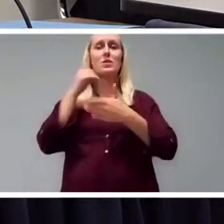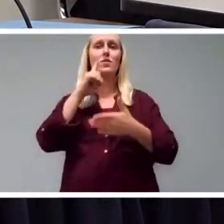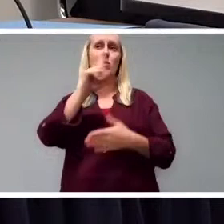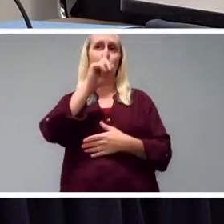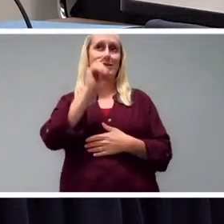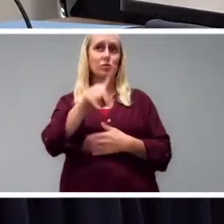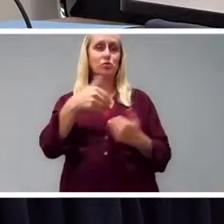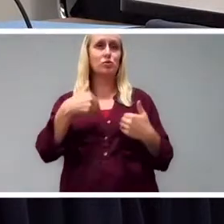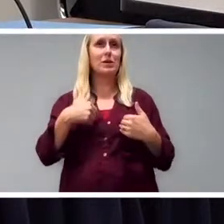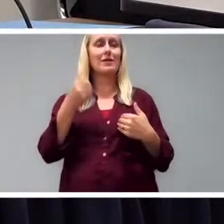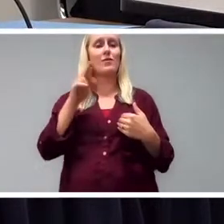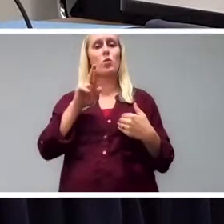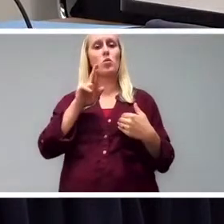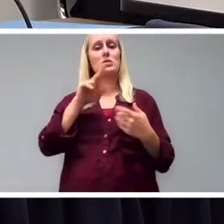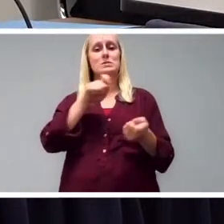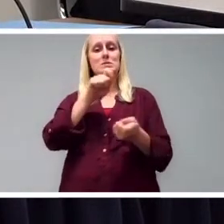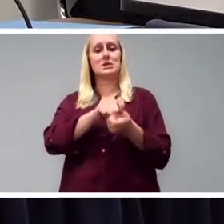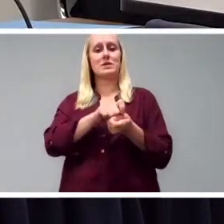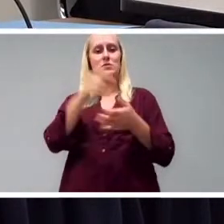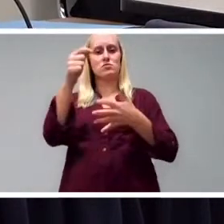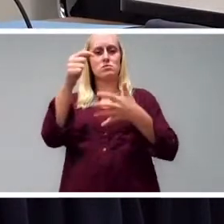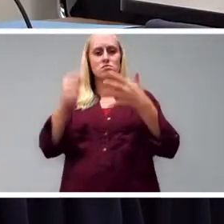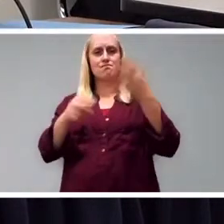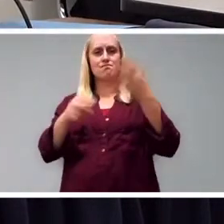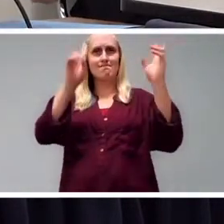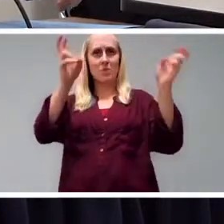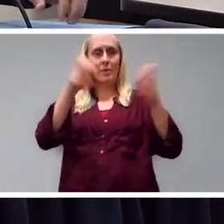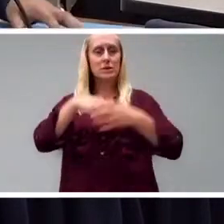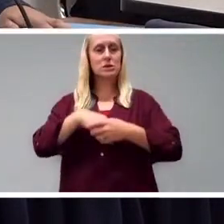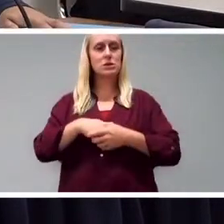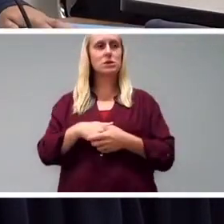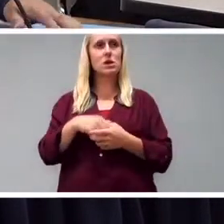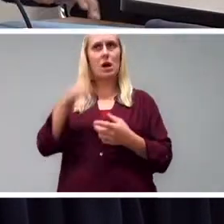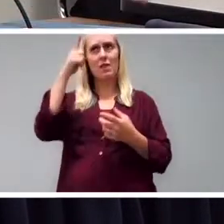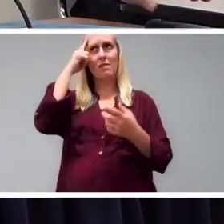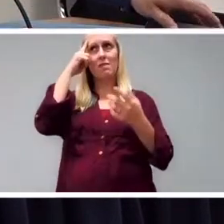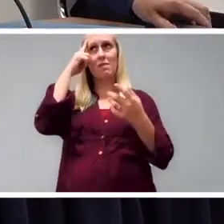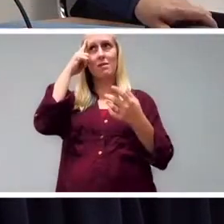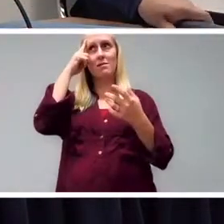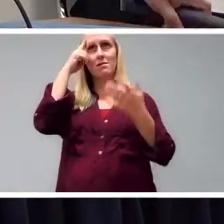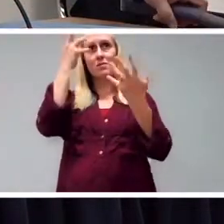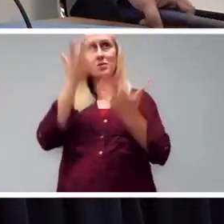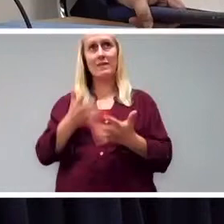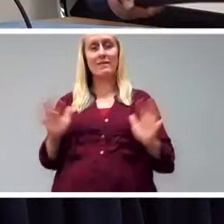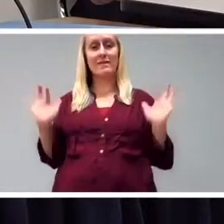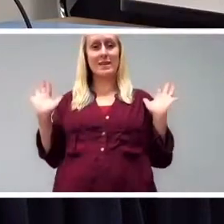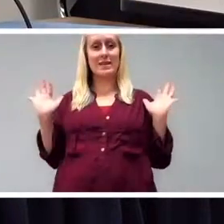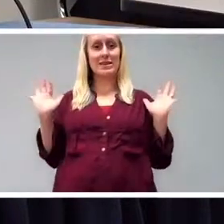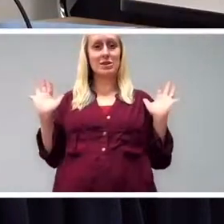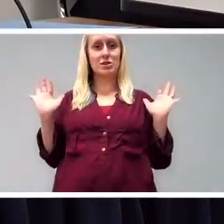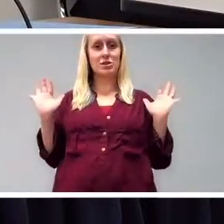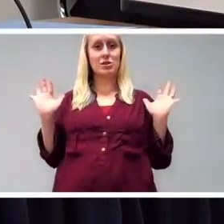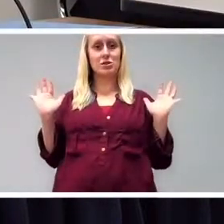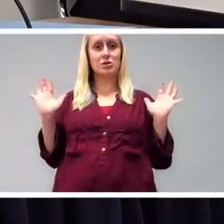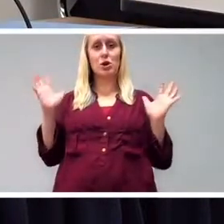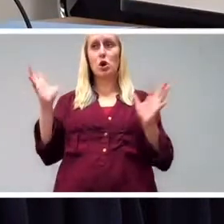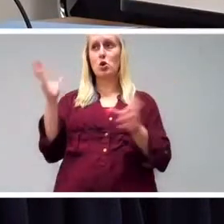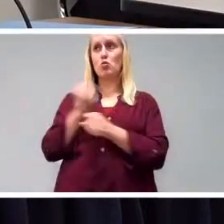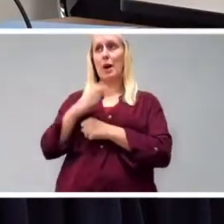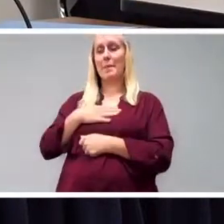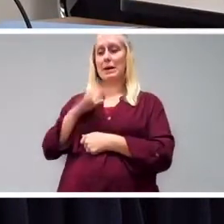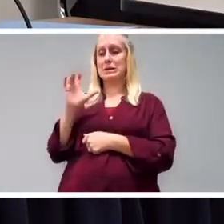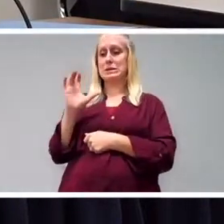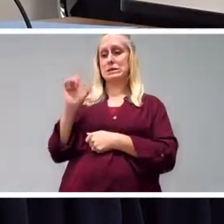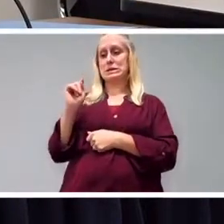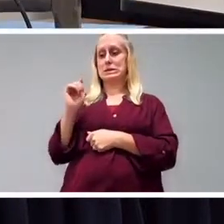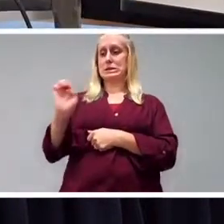or agenda topic items. So appreciate it. And I think we'll call it a night. So grab my big old CTE mallet. Be